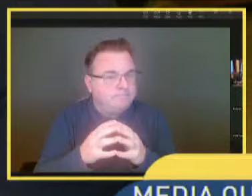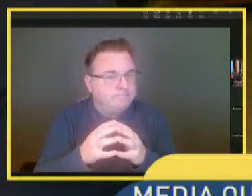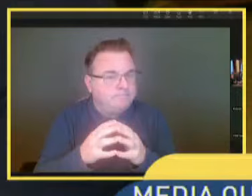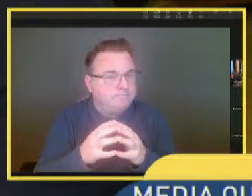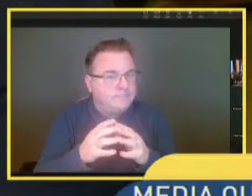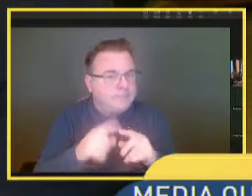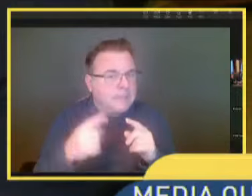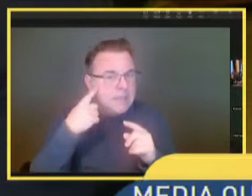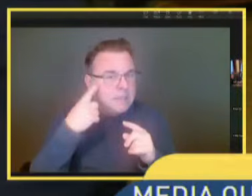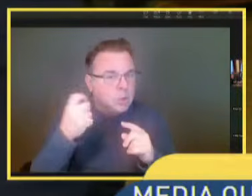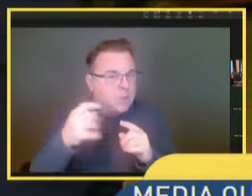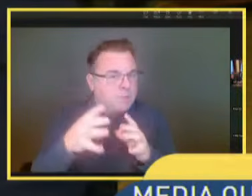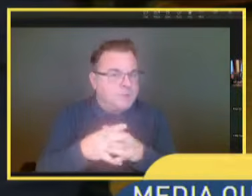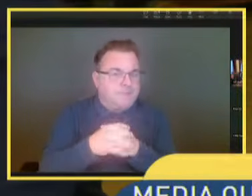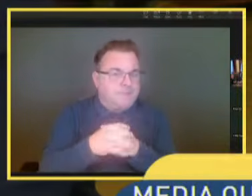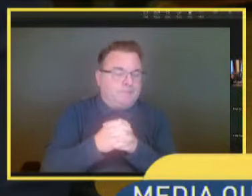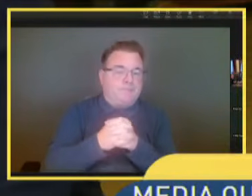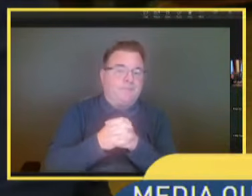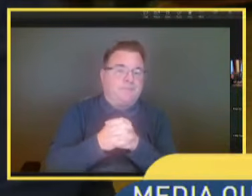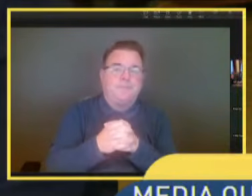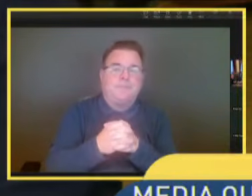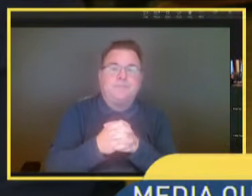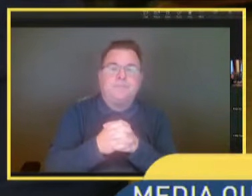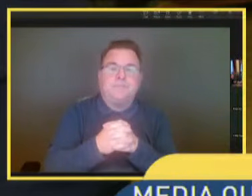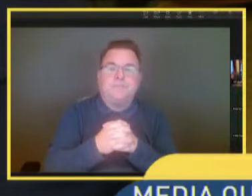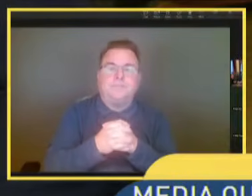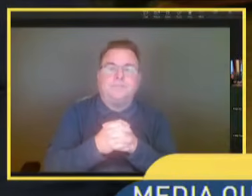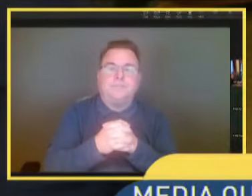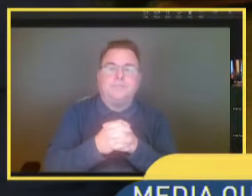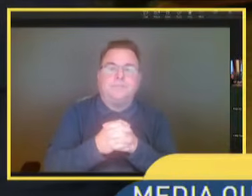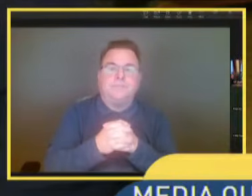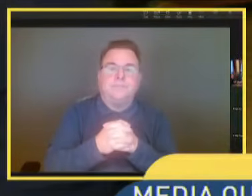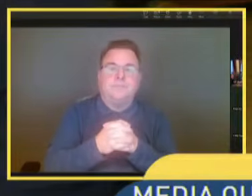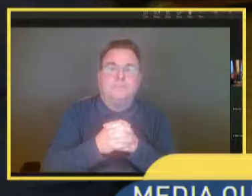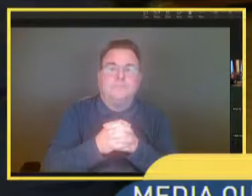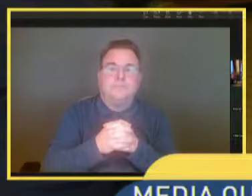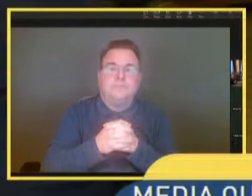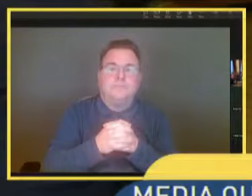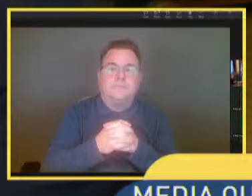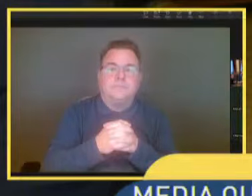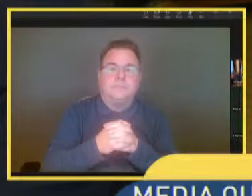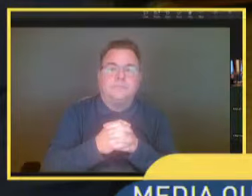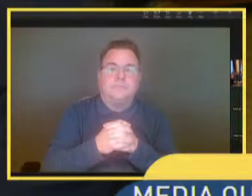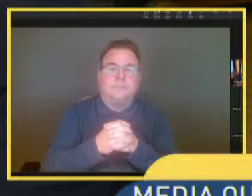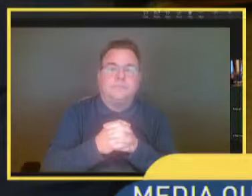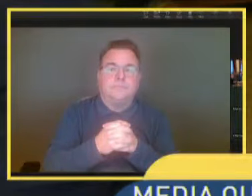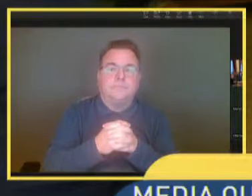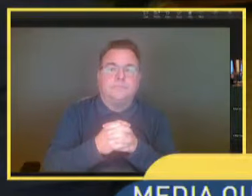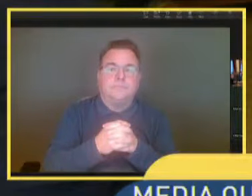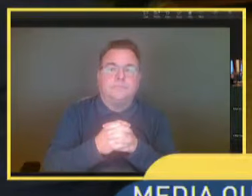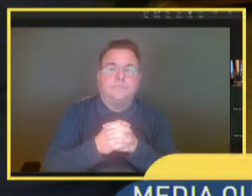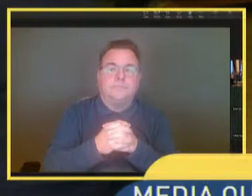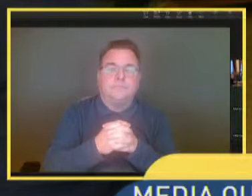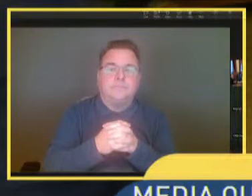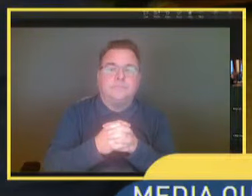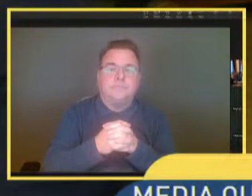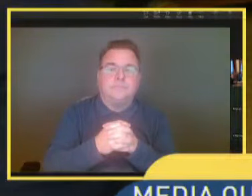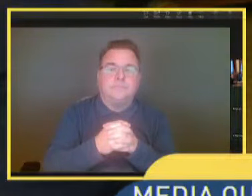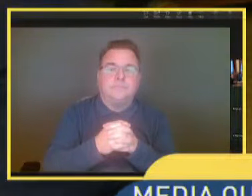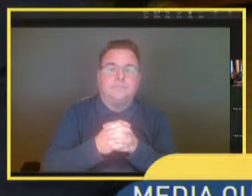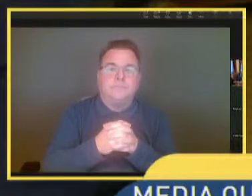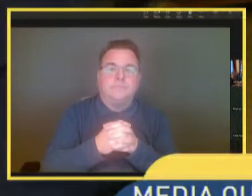report ICE activity and kind of monitor it, might be ill-equipped for the